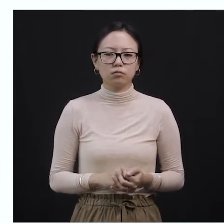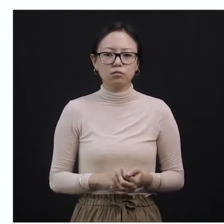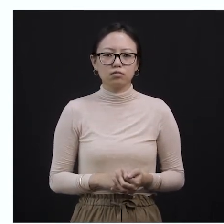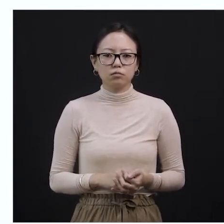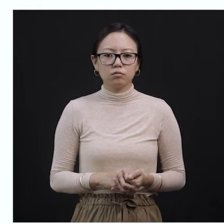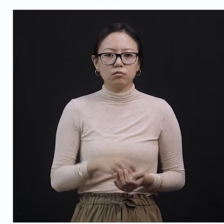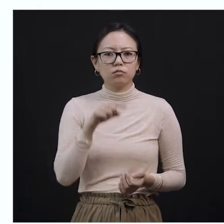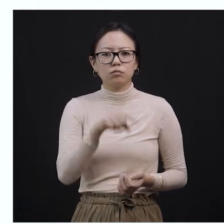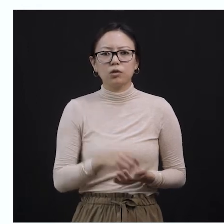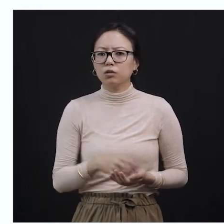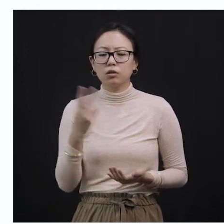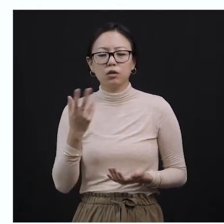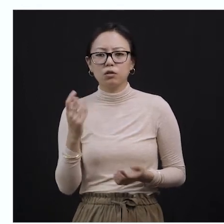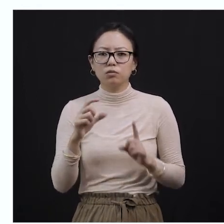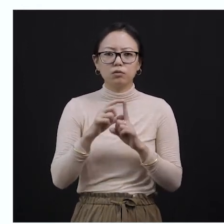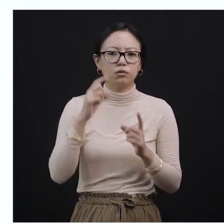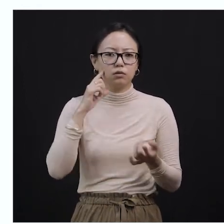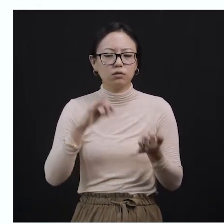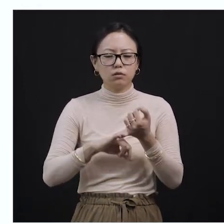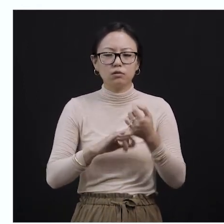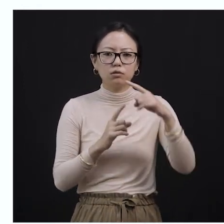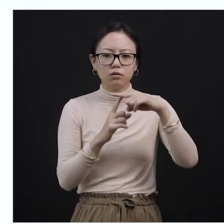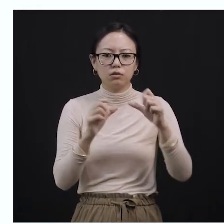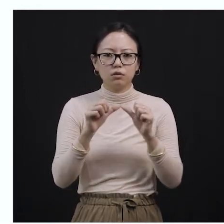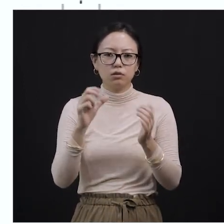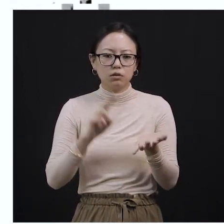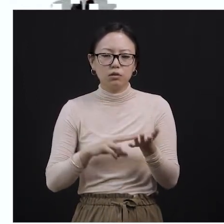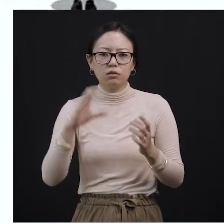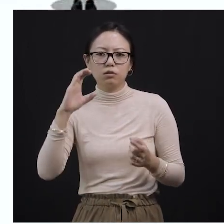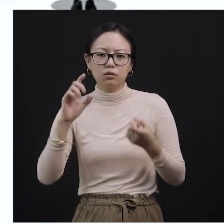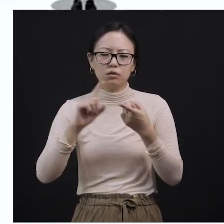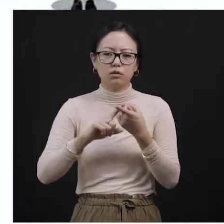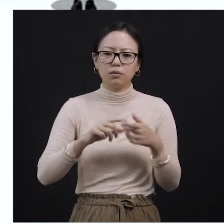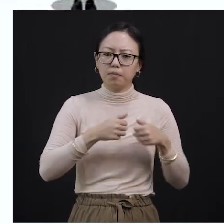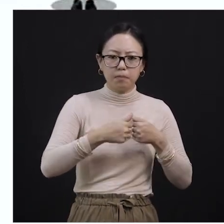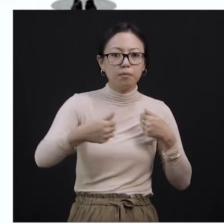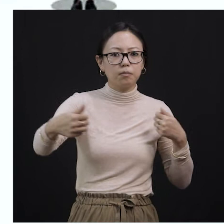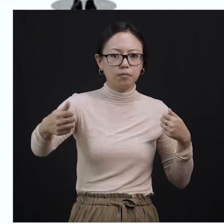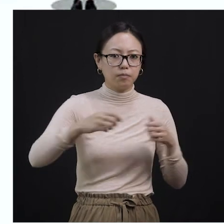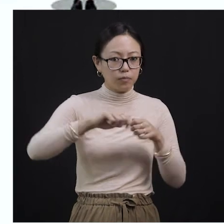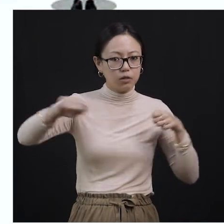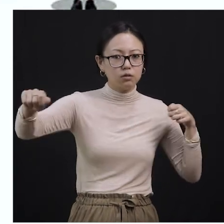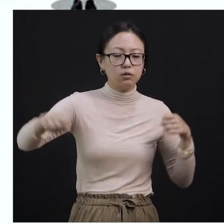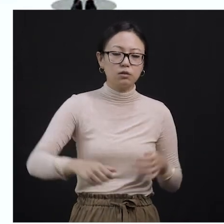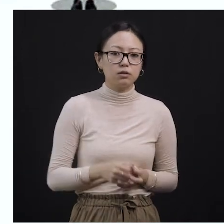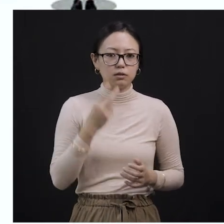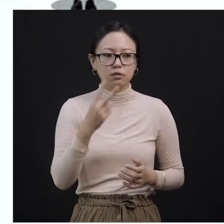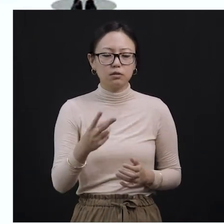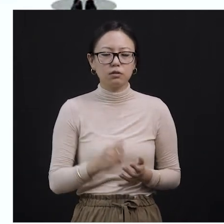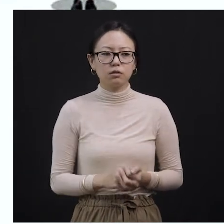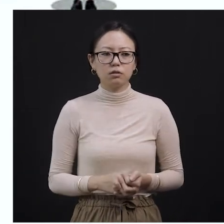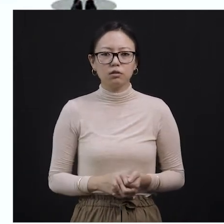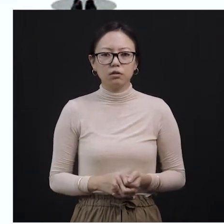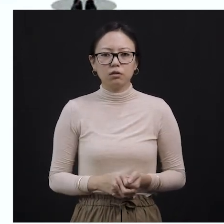the distance from your house to your school, all right? Another example can be a distance between two